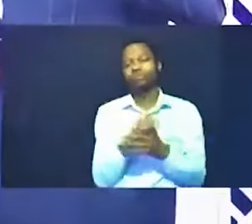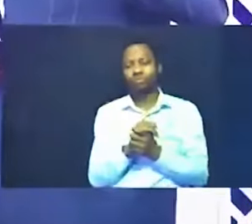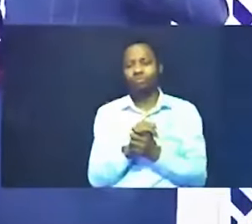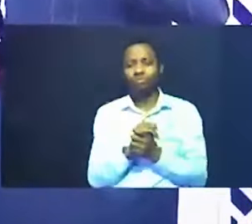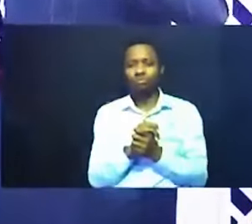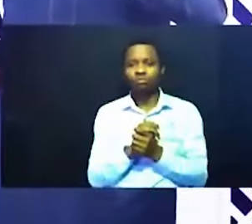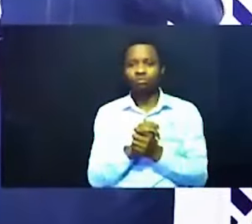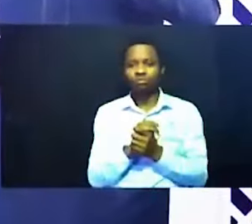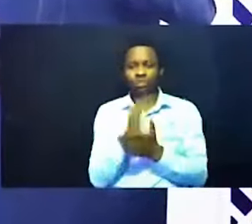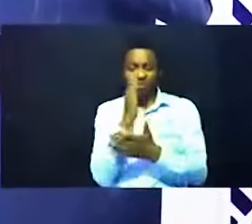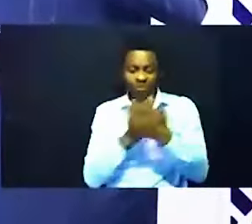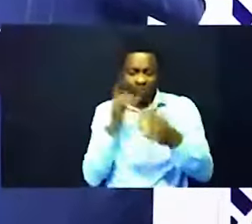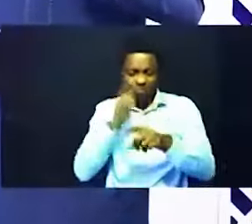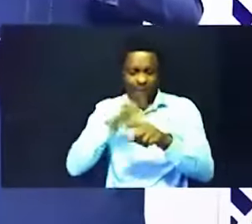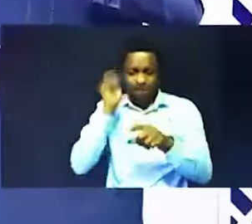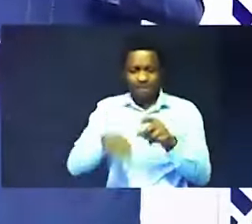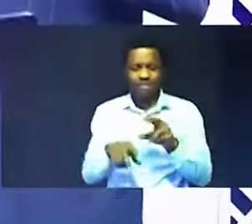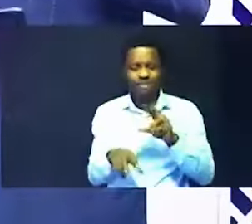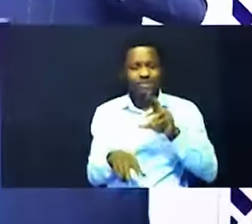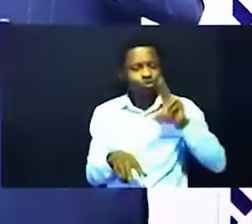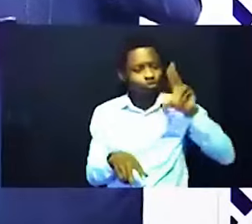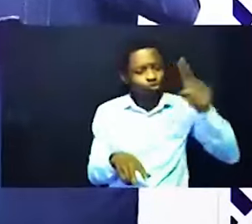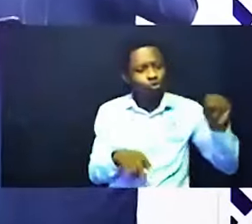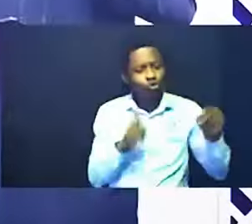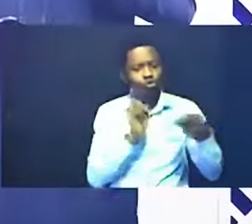sometimes you need to say no to a